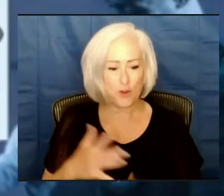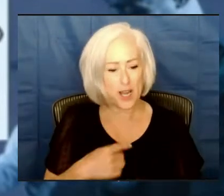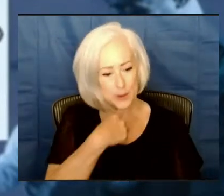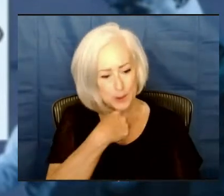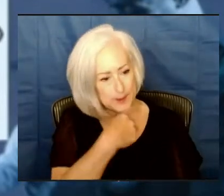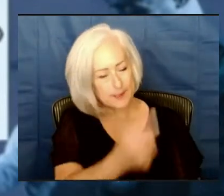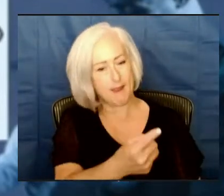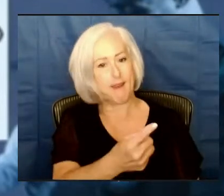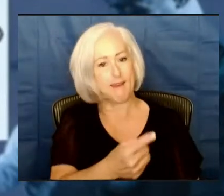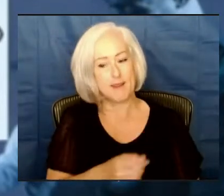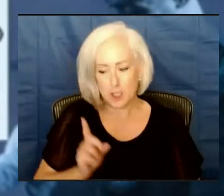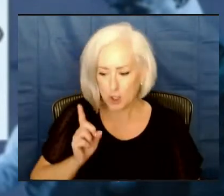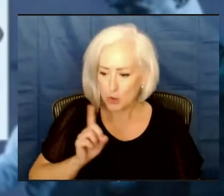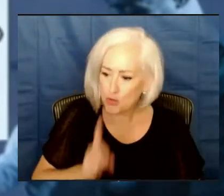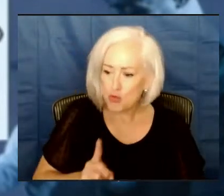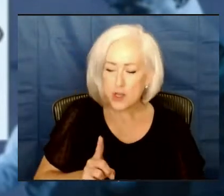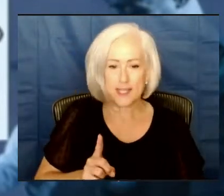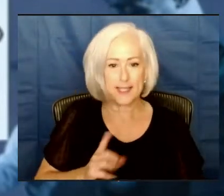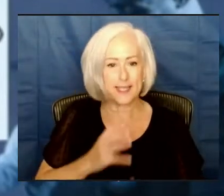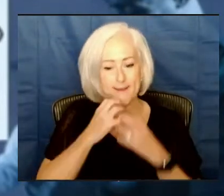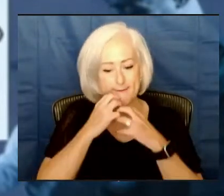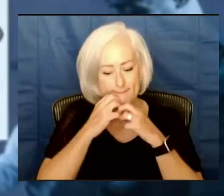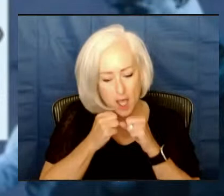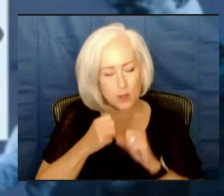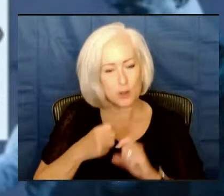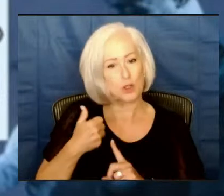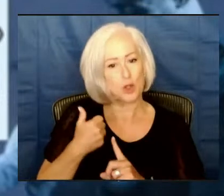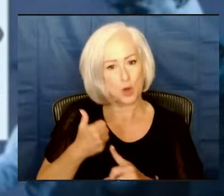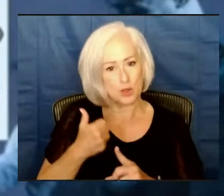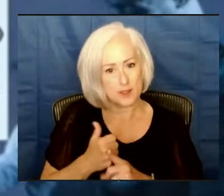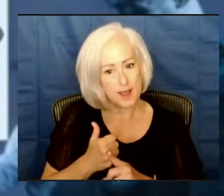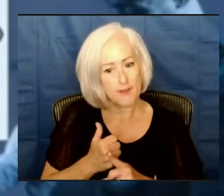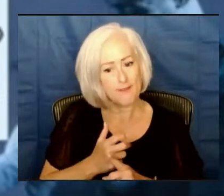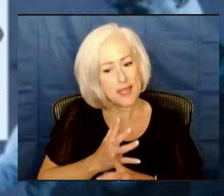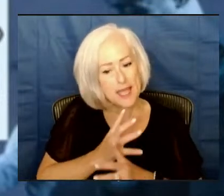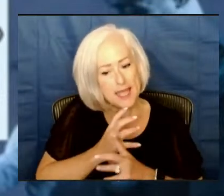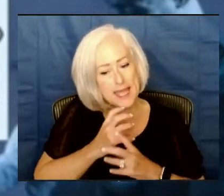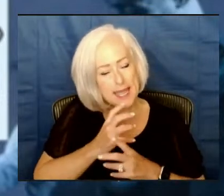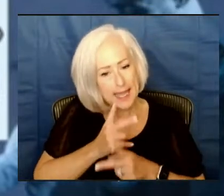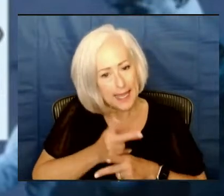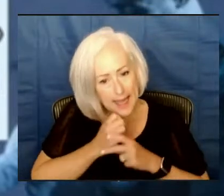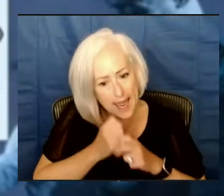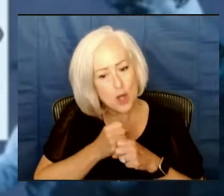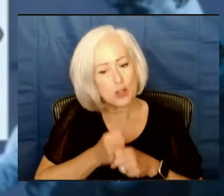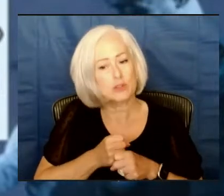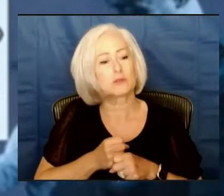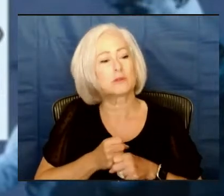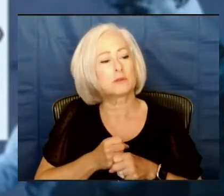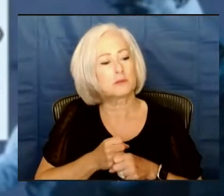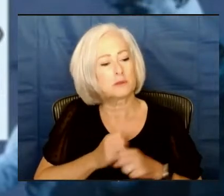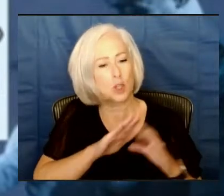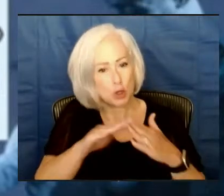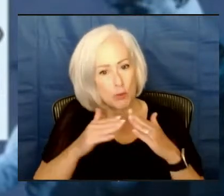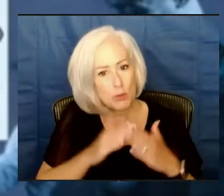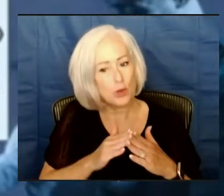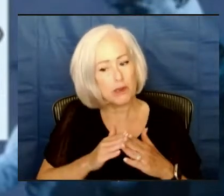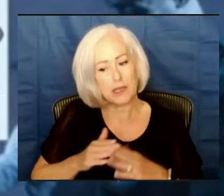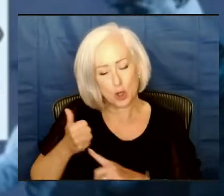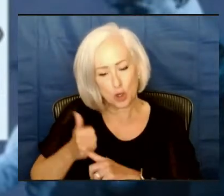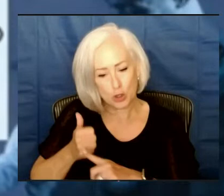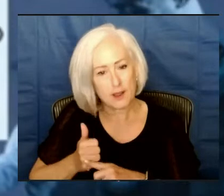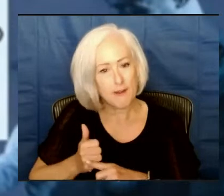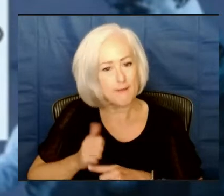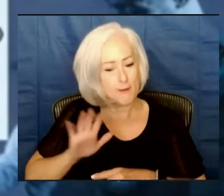truly cares and values herself and her community and the work that she does. That woman is often